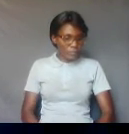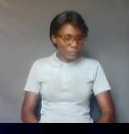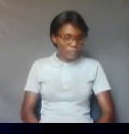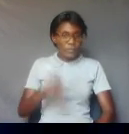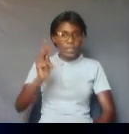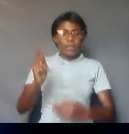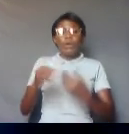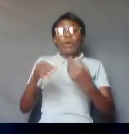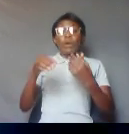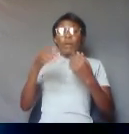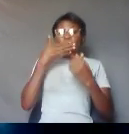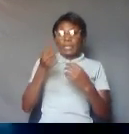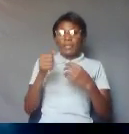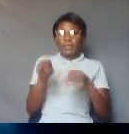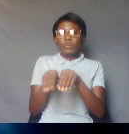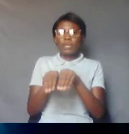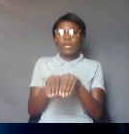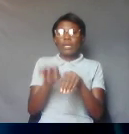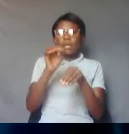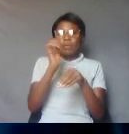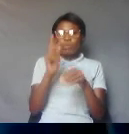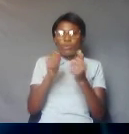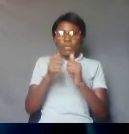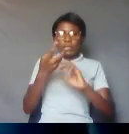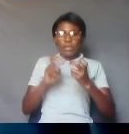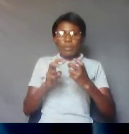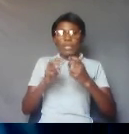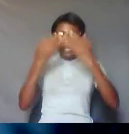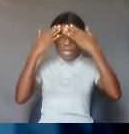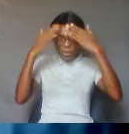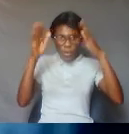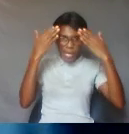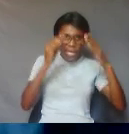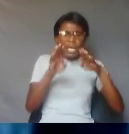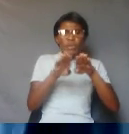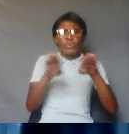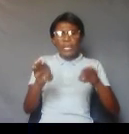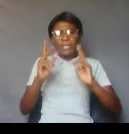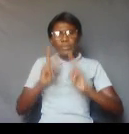and how do we see ourselves moving forward. Thank you very much.